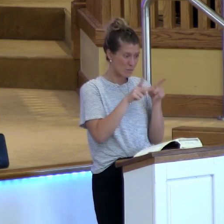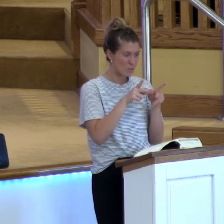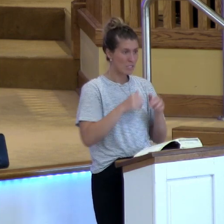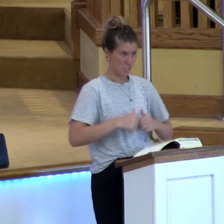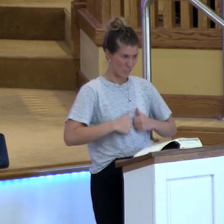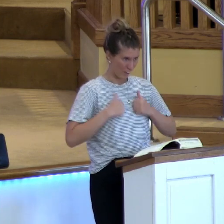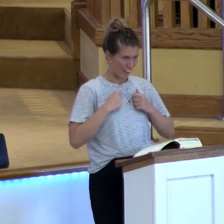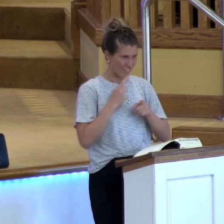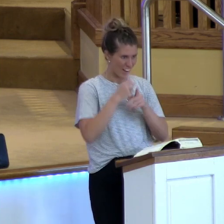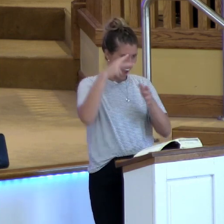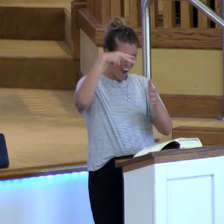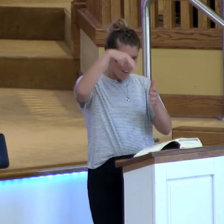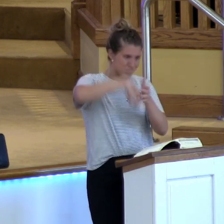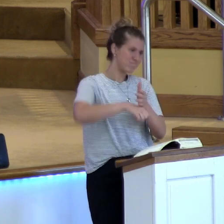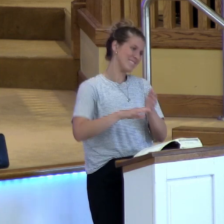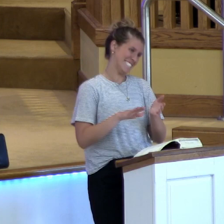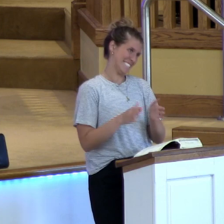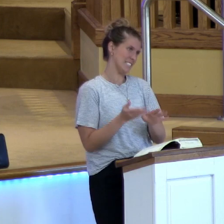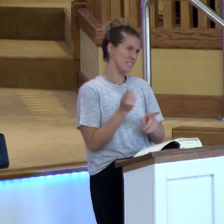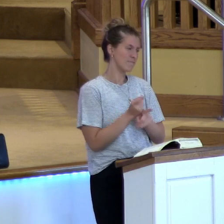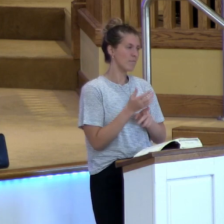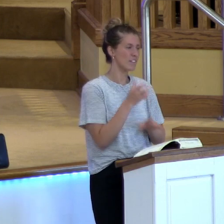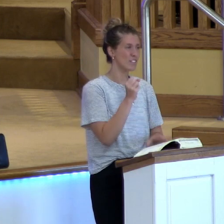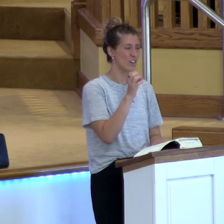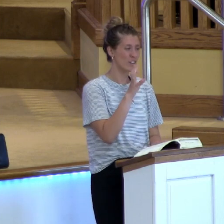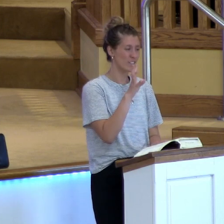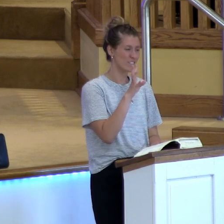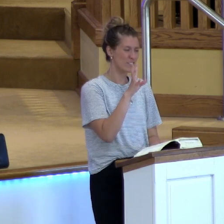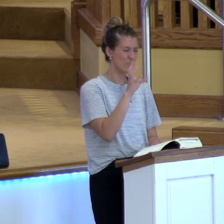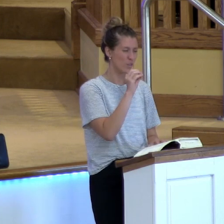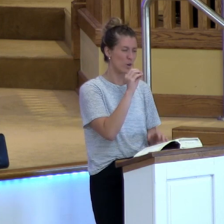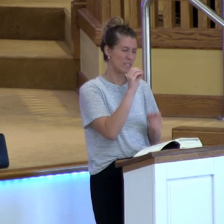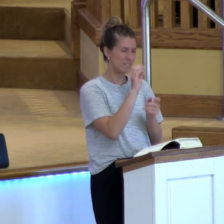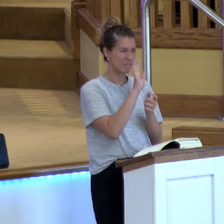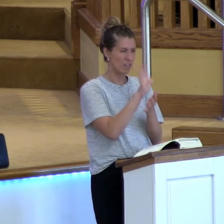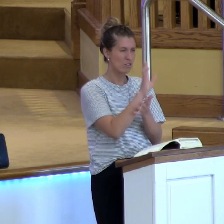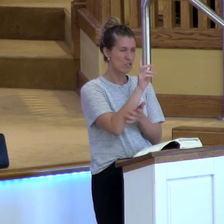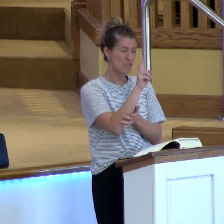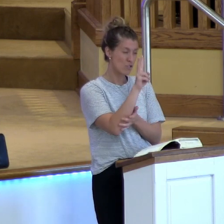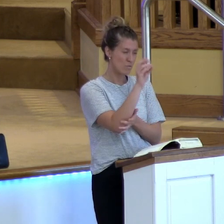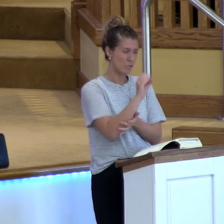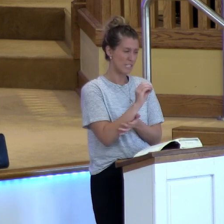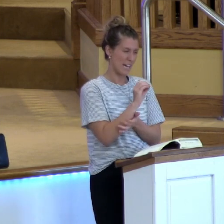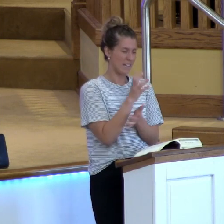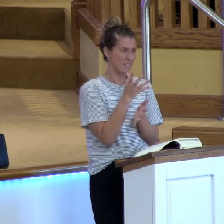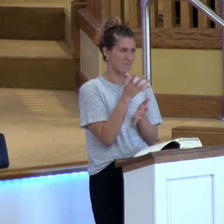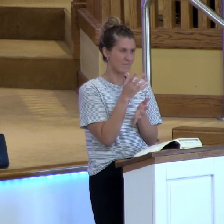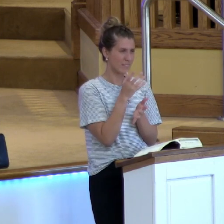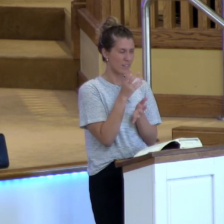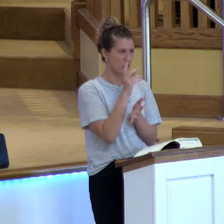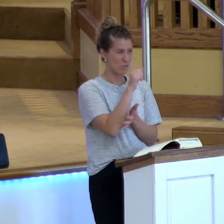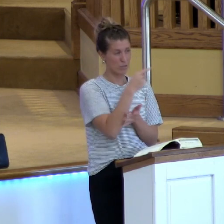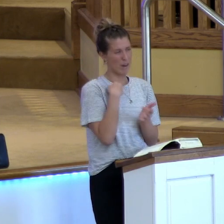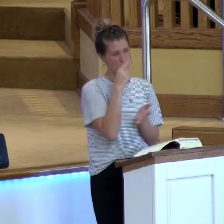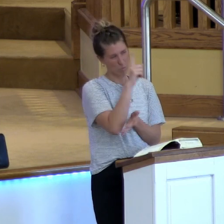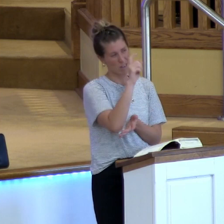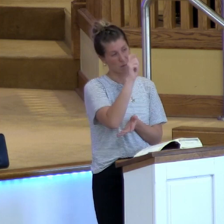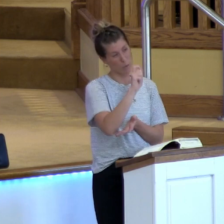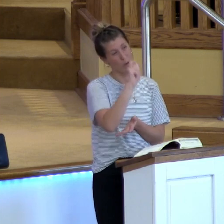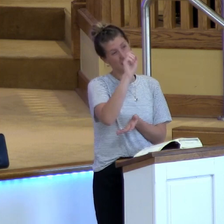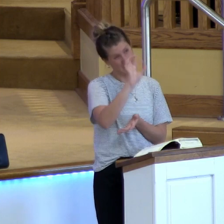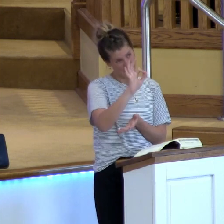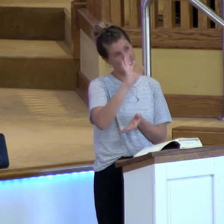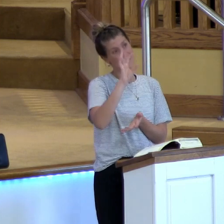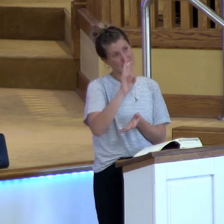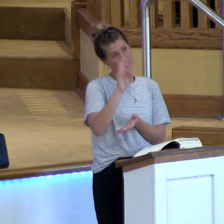survived. Only 39. So 40 would make it exactly 2%, but 39, which is right at one point, you have a